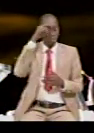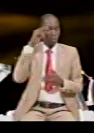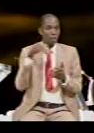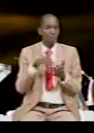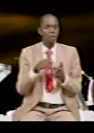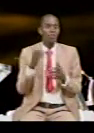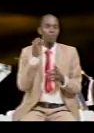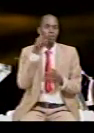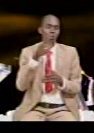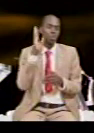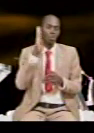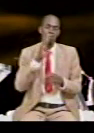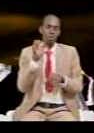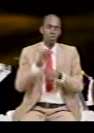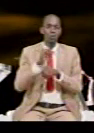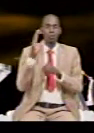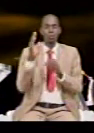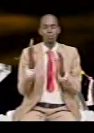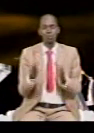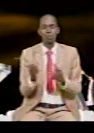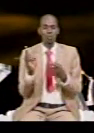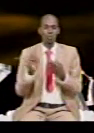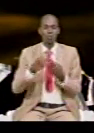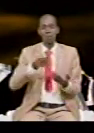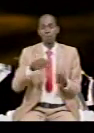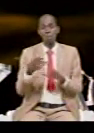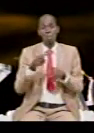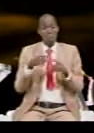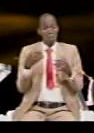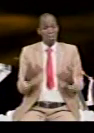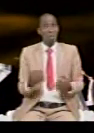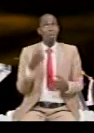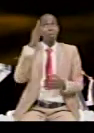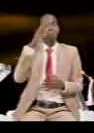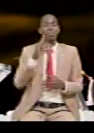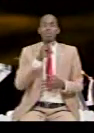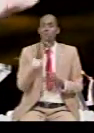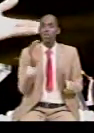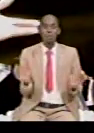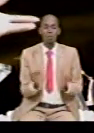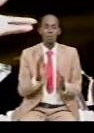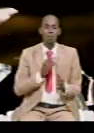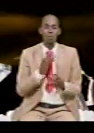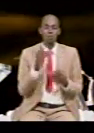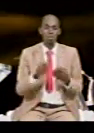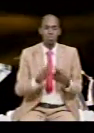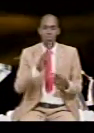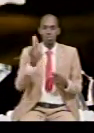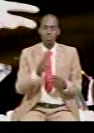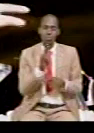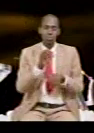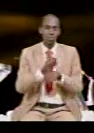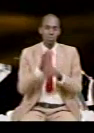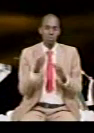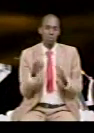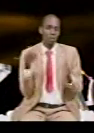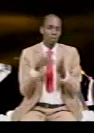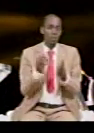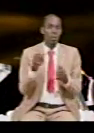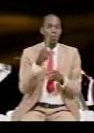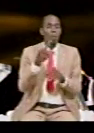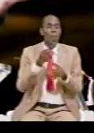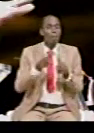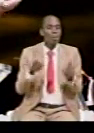not asking us to stone anybody to death today, there is grace that forgives. Go and sin no